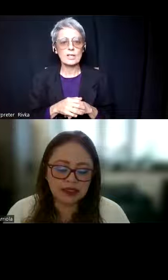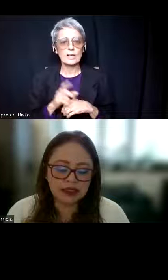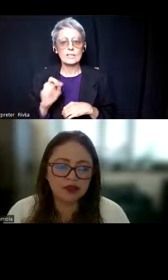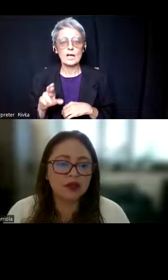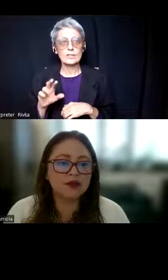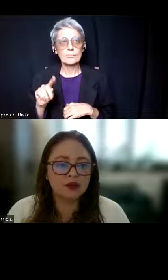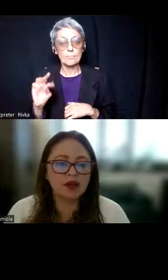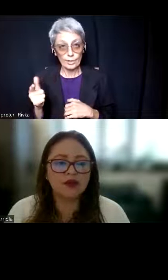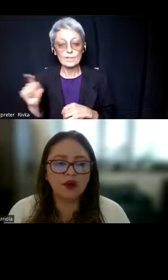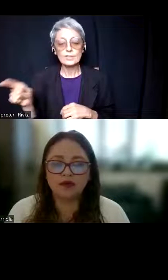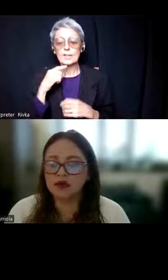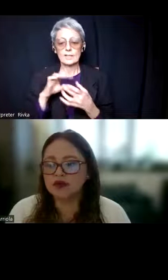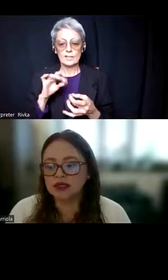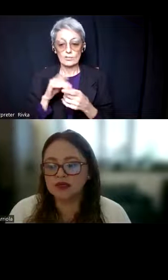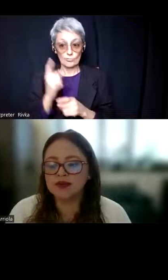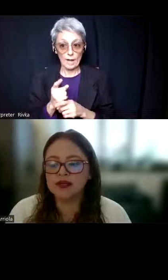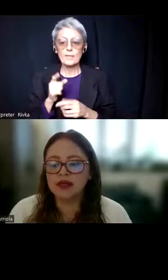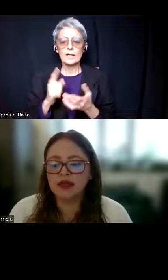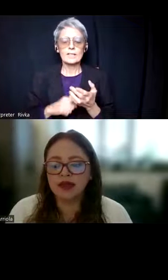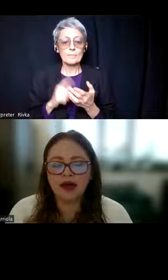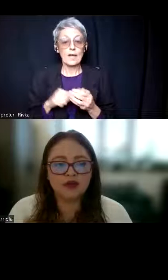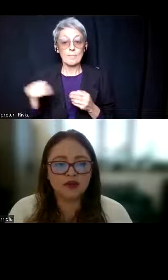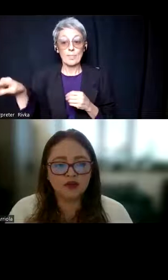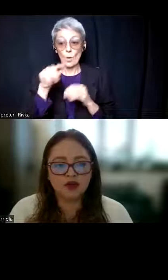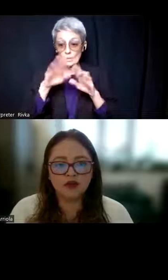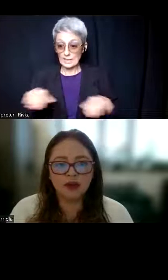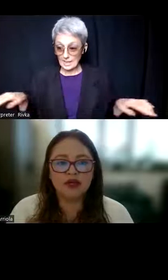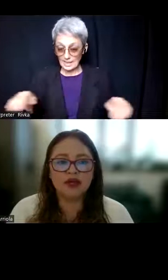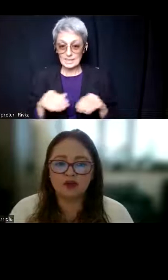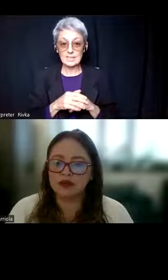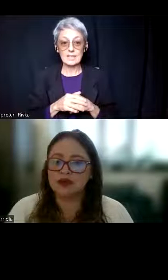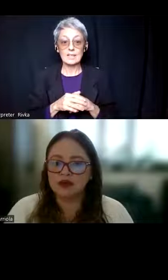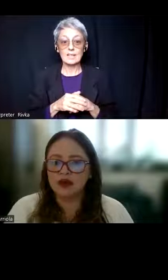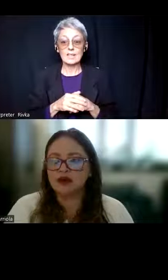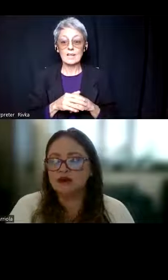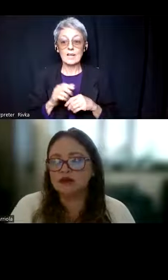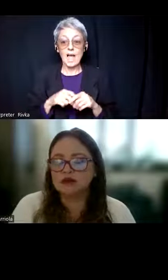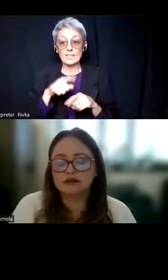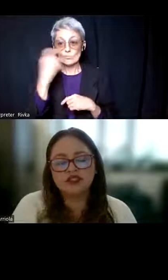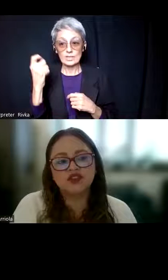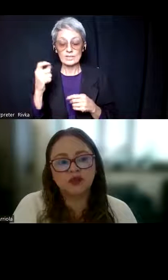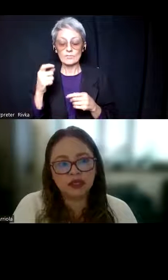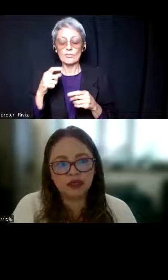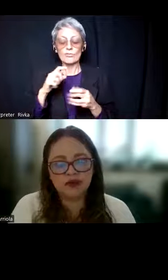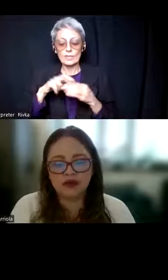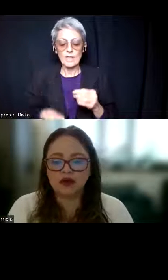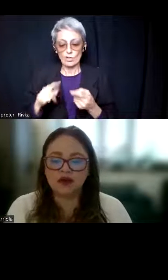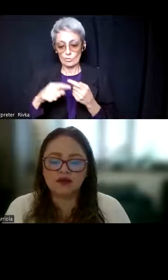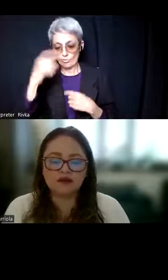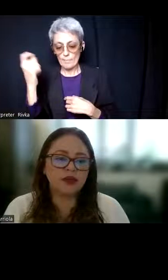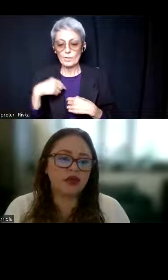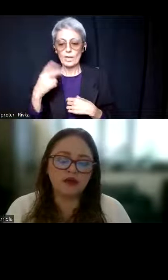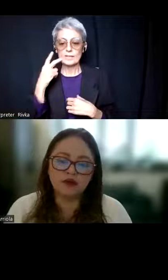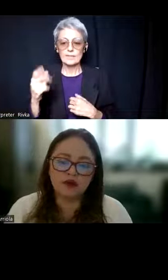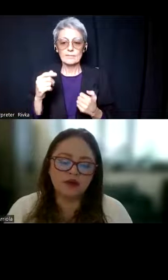had indicated, right? Sometimes you have those kids that as a result to trauma, yes, we could see that disobedience, that